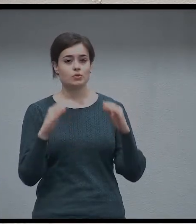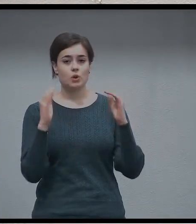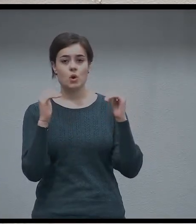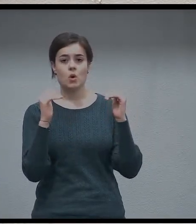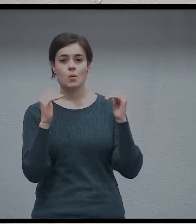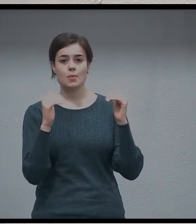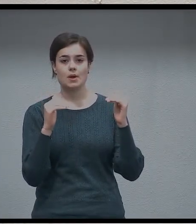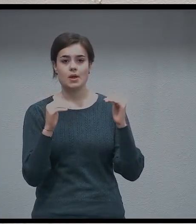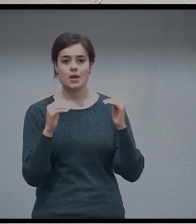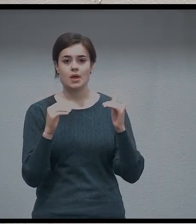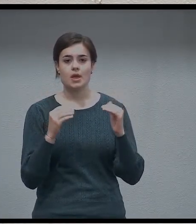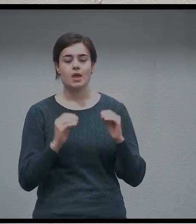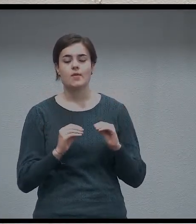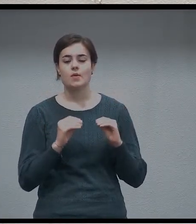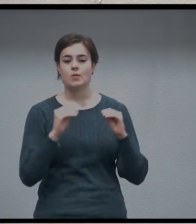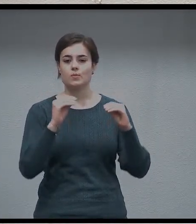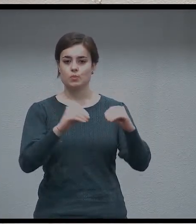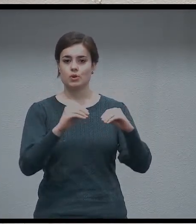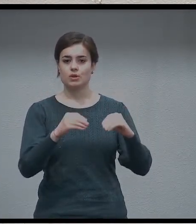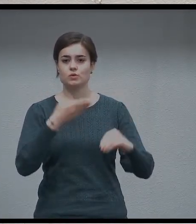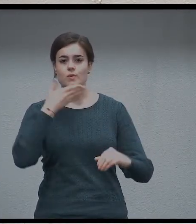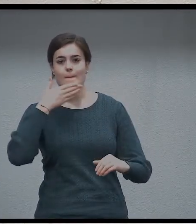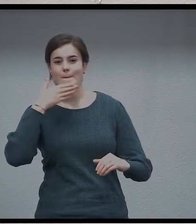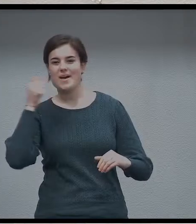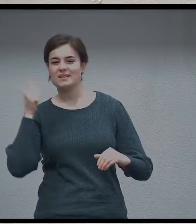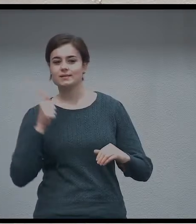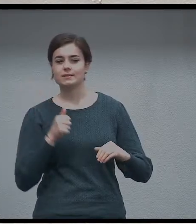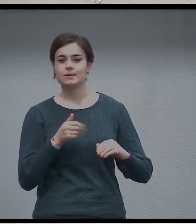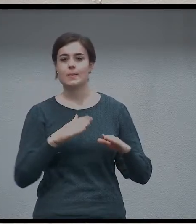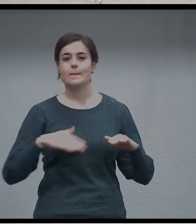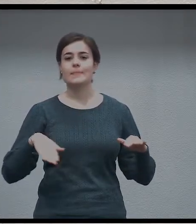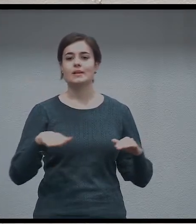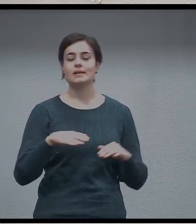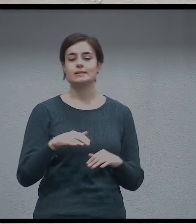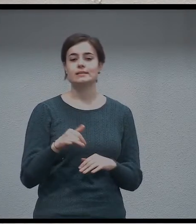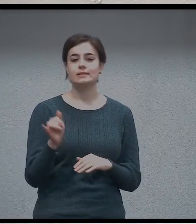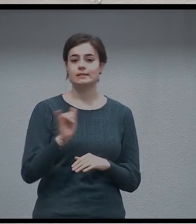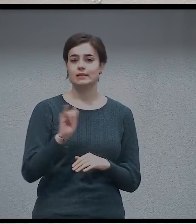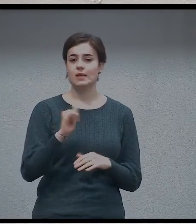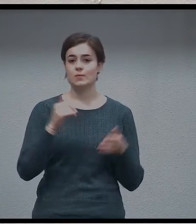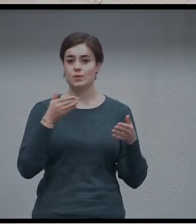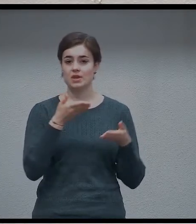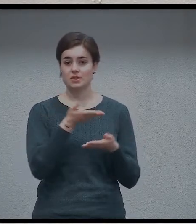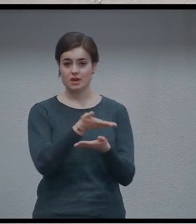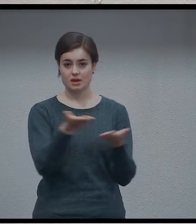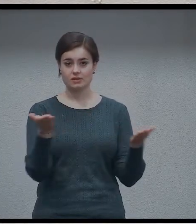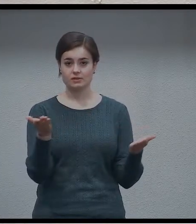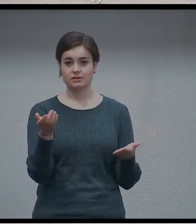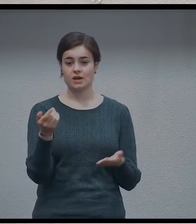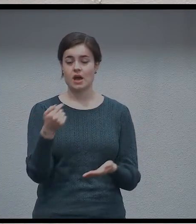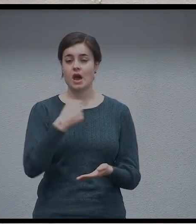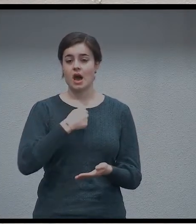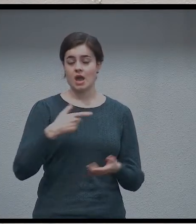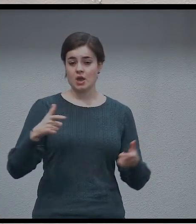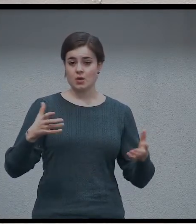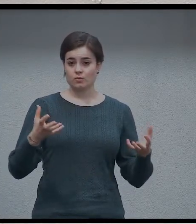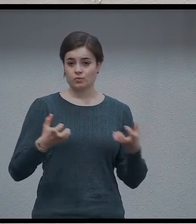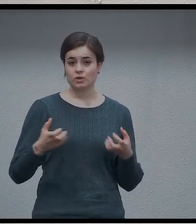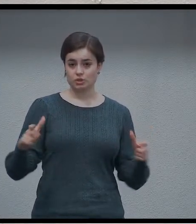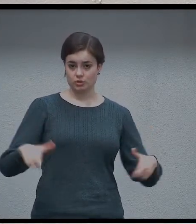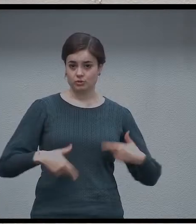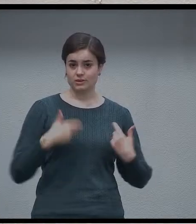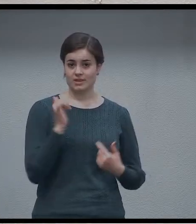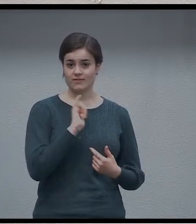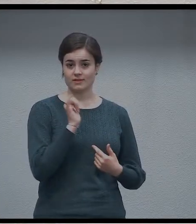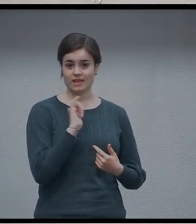the best state. So have we. I want to live it out in my life like they do in theirs. And I want to encourage